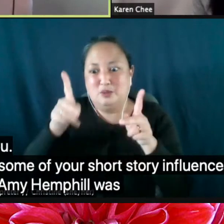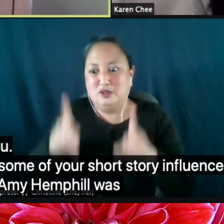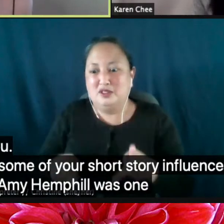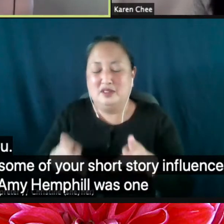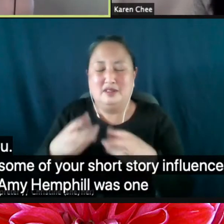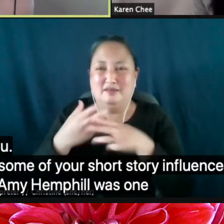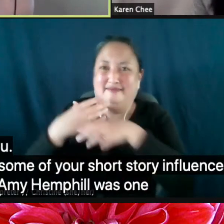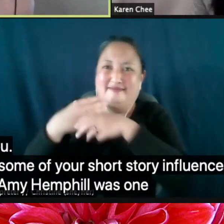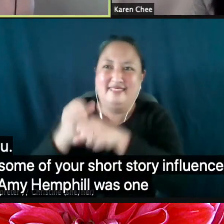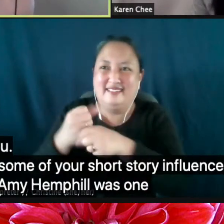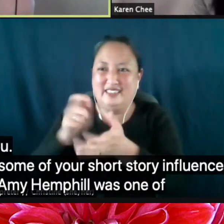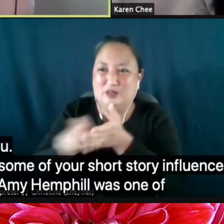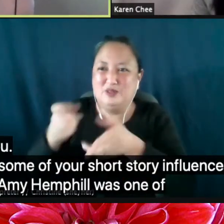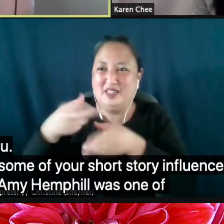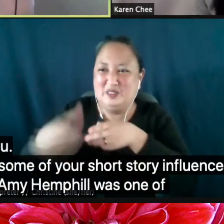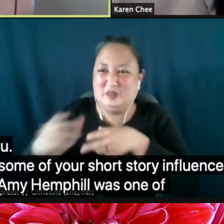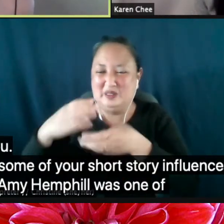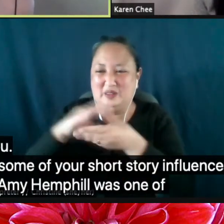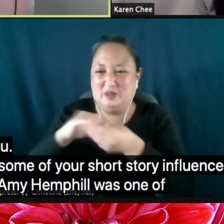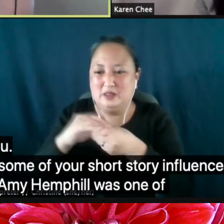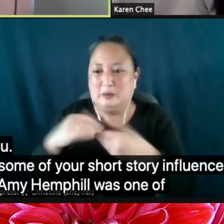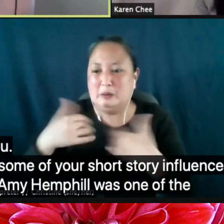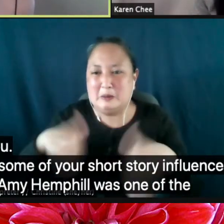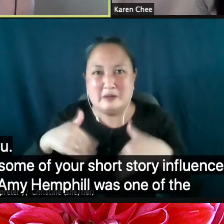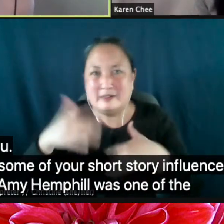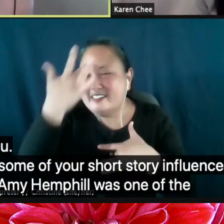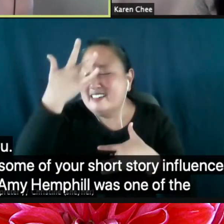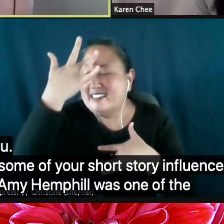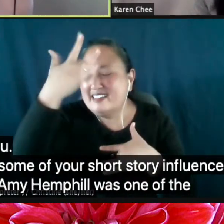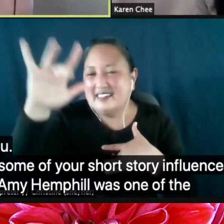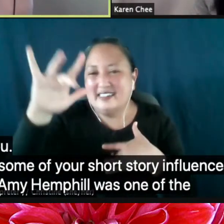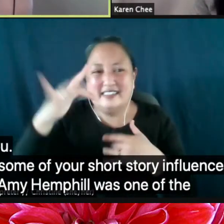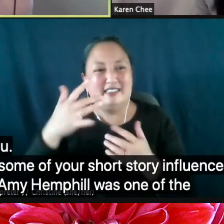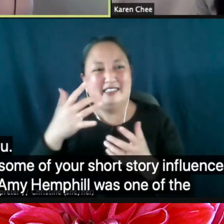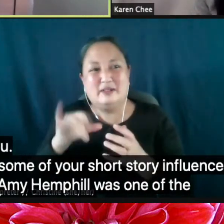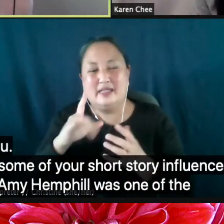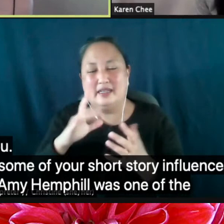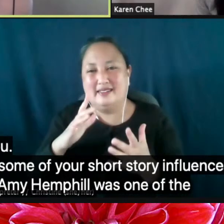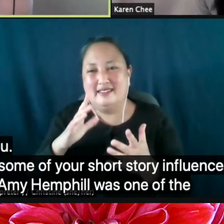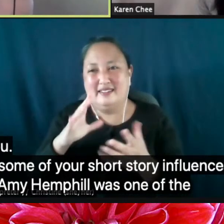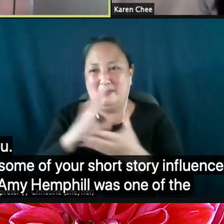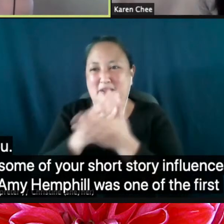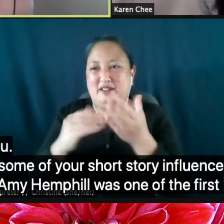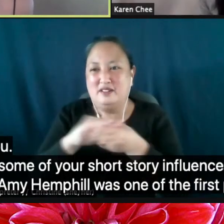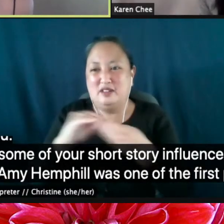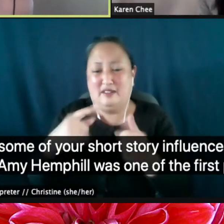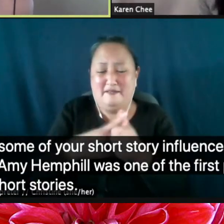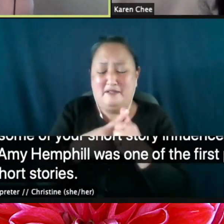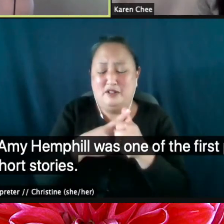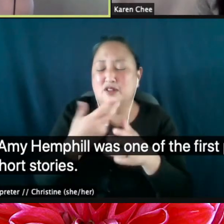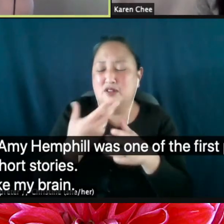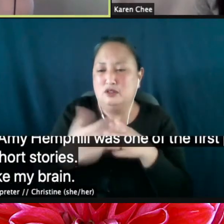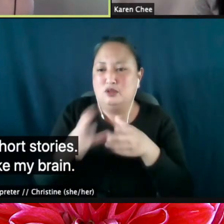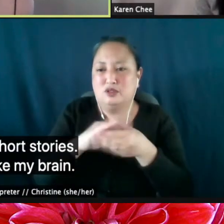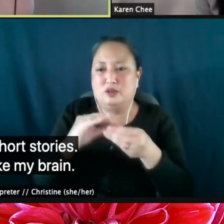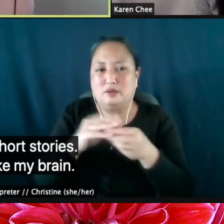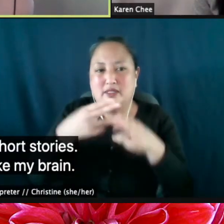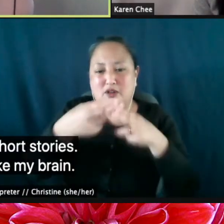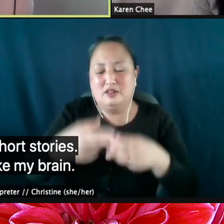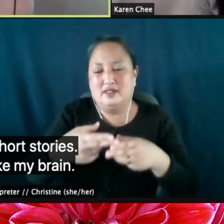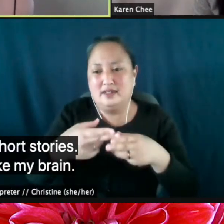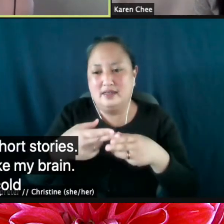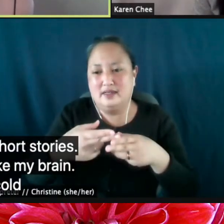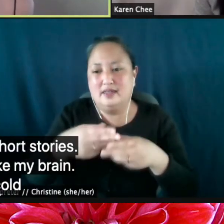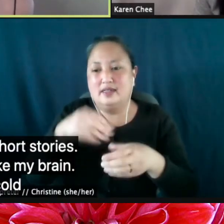brain. She's like a stone cold genius. So the dispiriting part of the story is the very first short story she ever wrote is this one called In